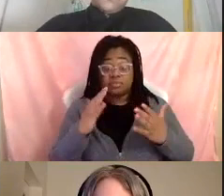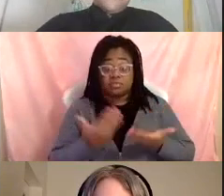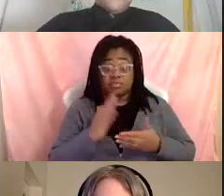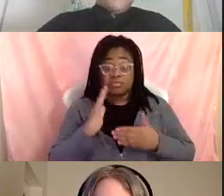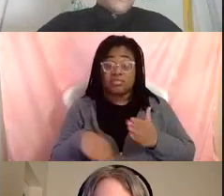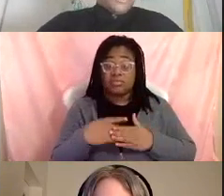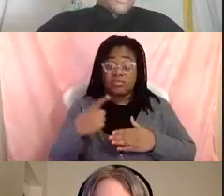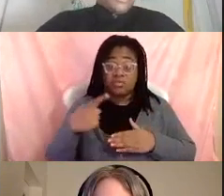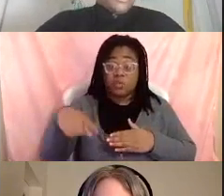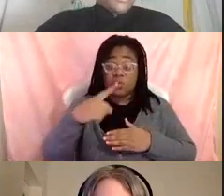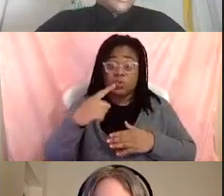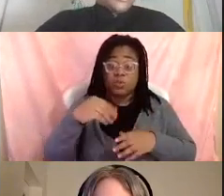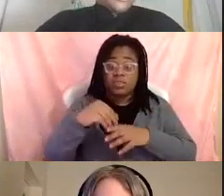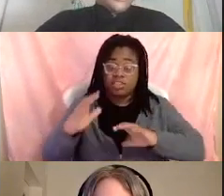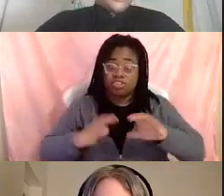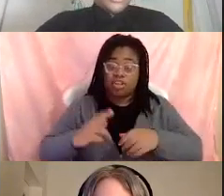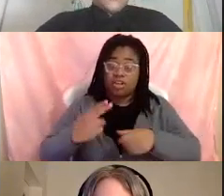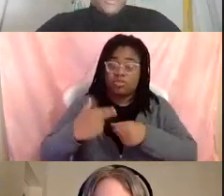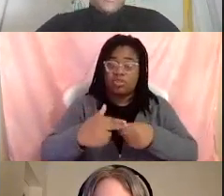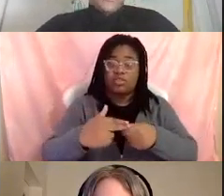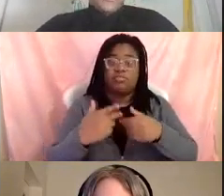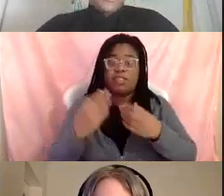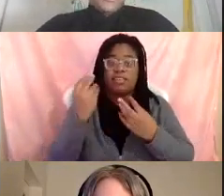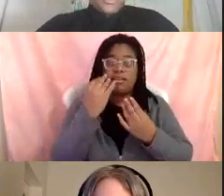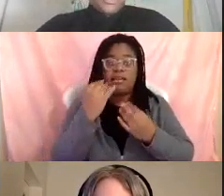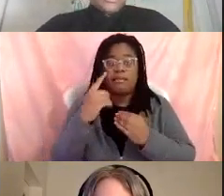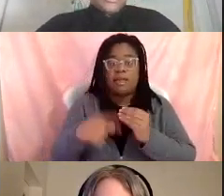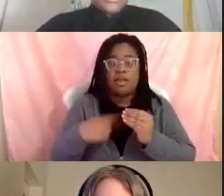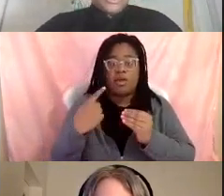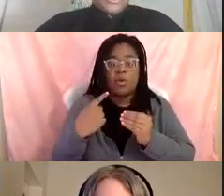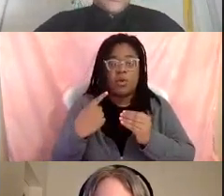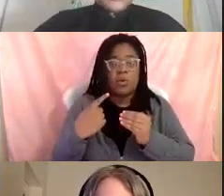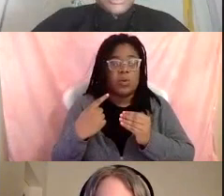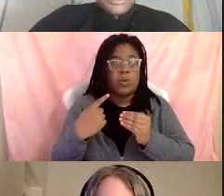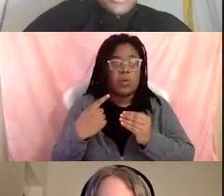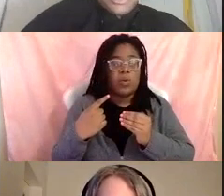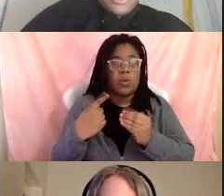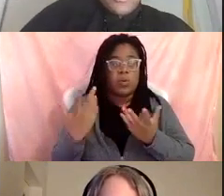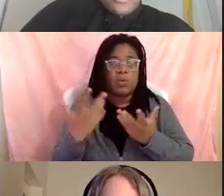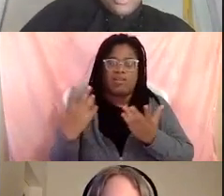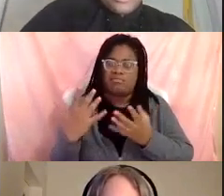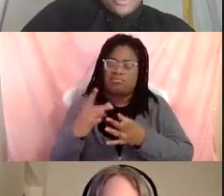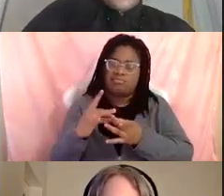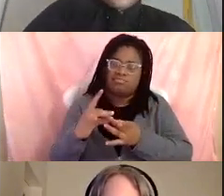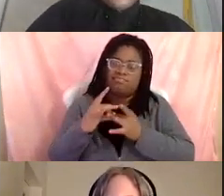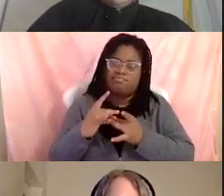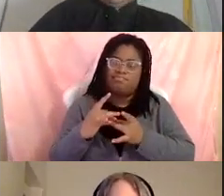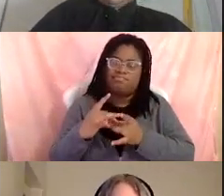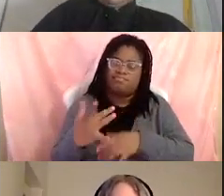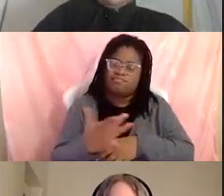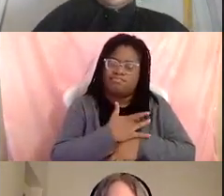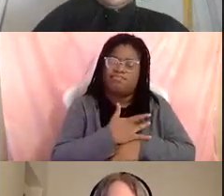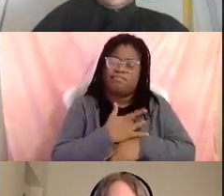to start to think about what resonated with you from what you saw